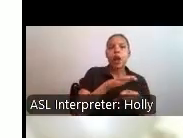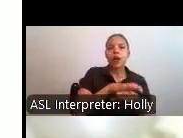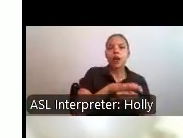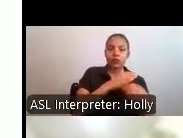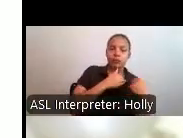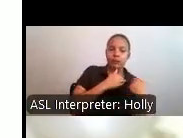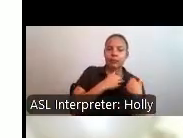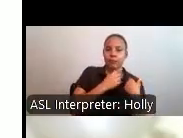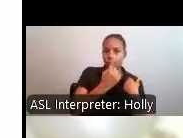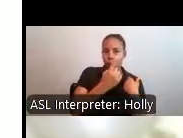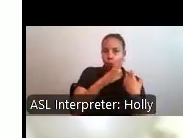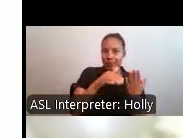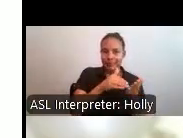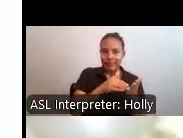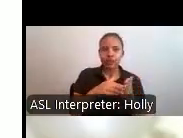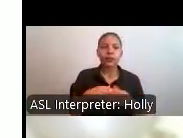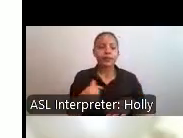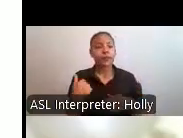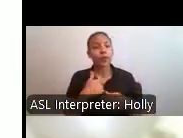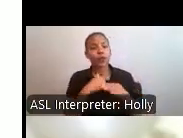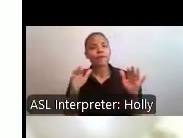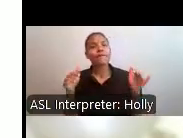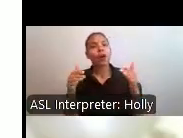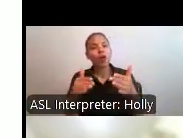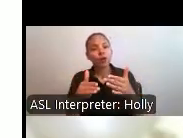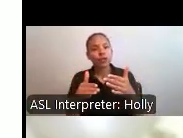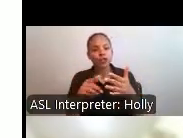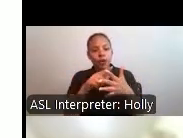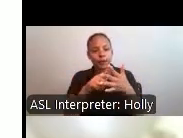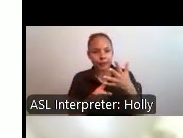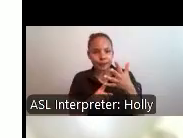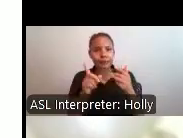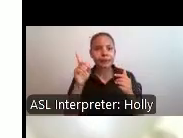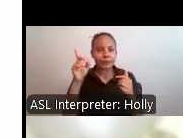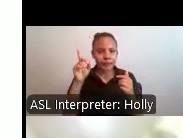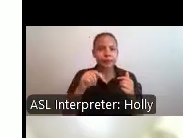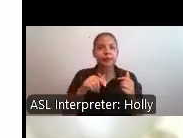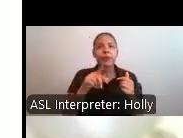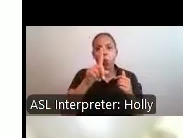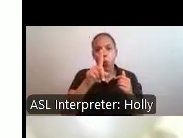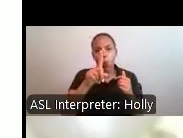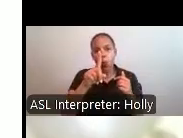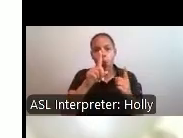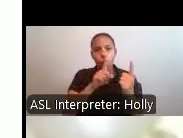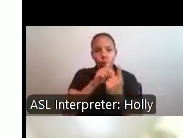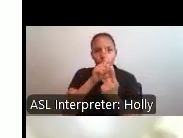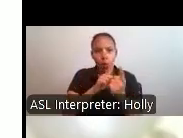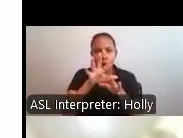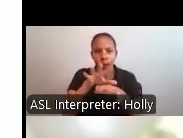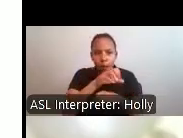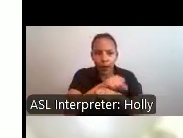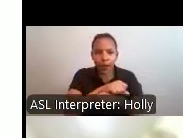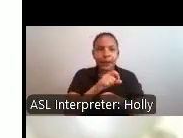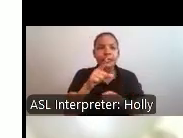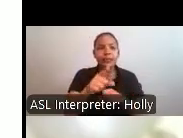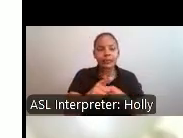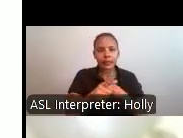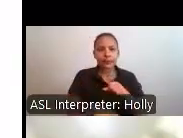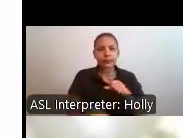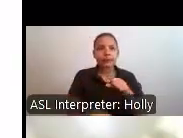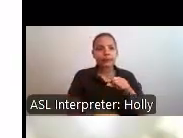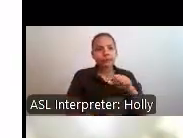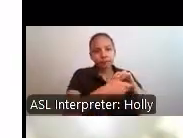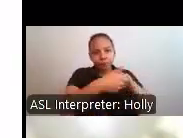We really focus on these key things where you can set up one-on-one appointments either with DRCs, employment counselors,